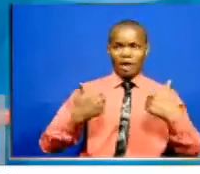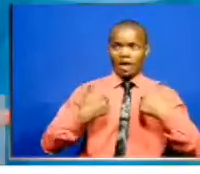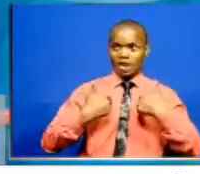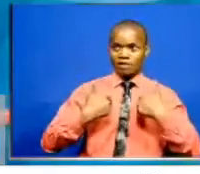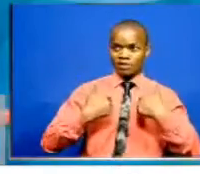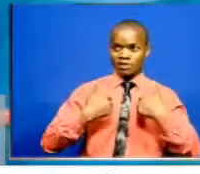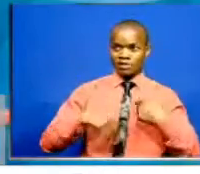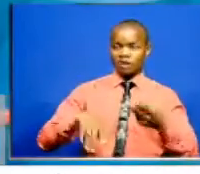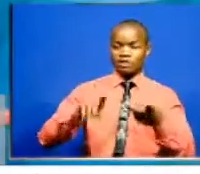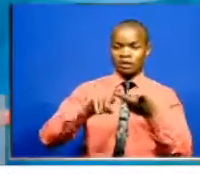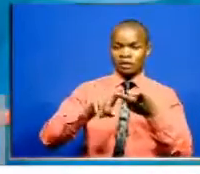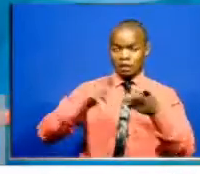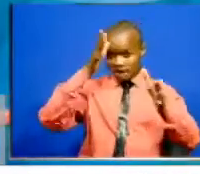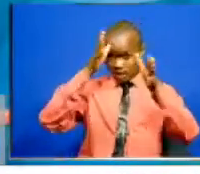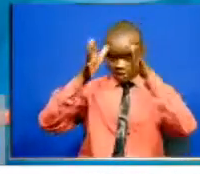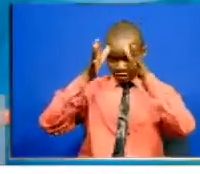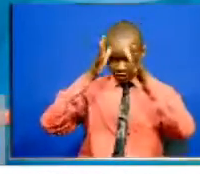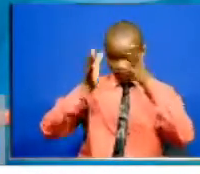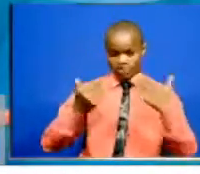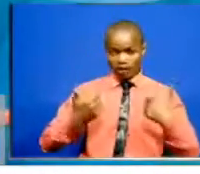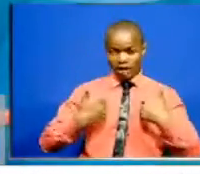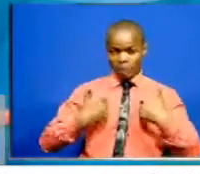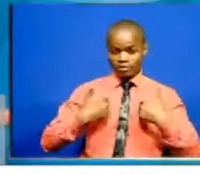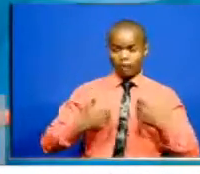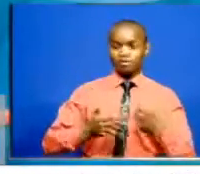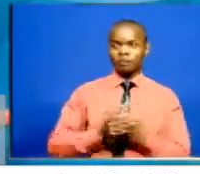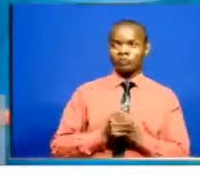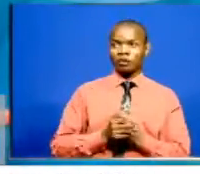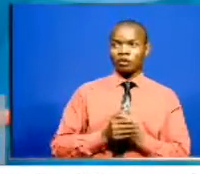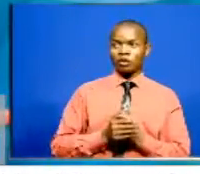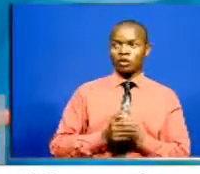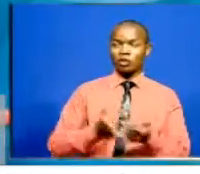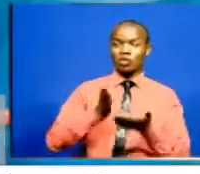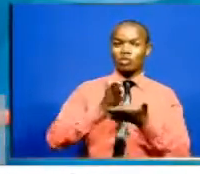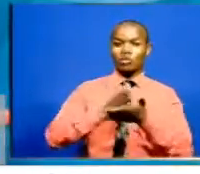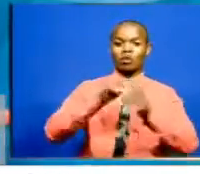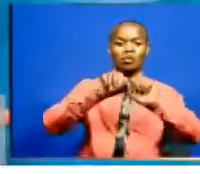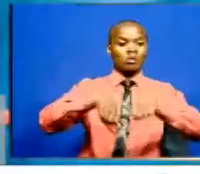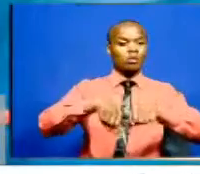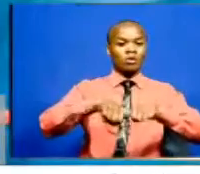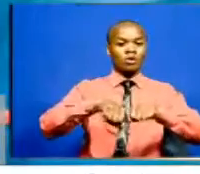with innovation, we can overcome even financial